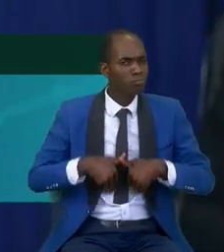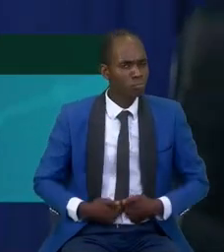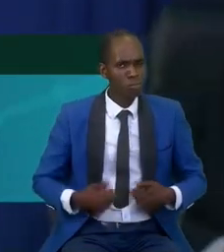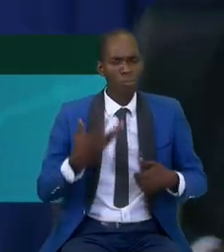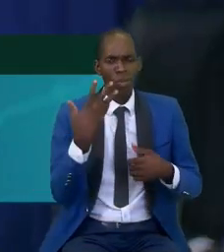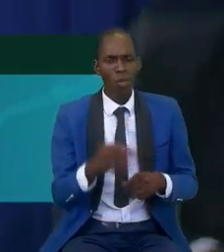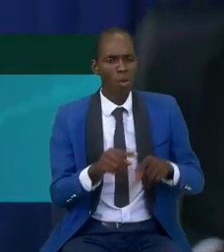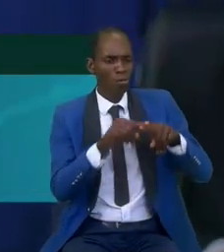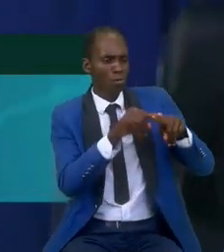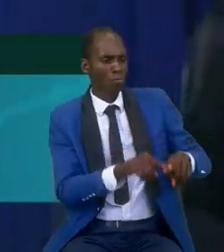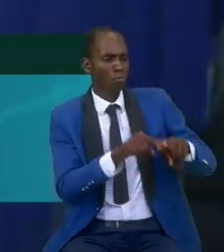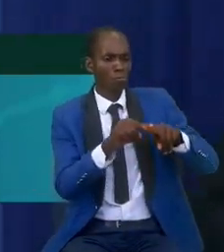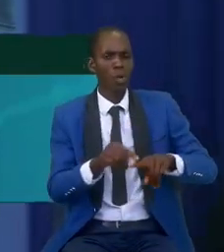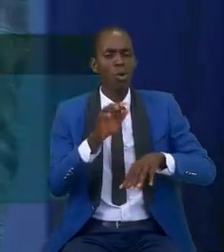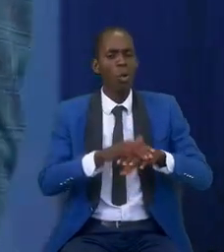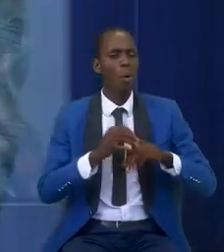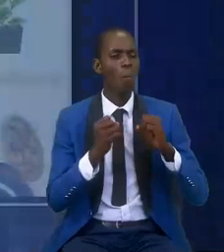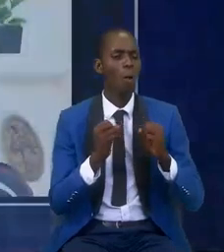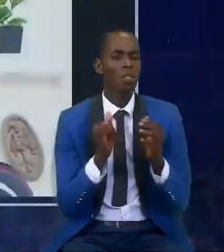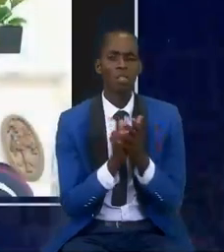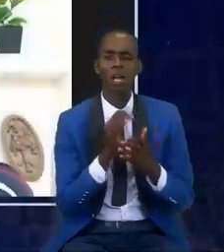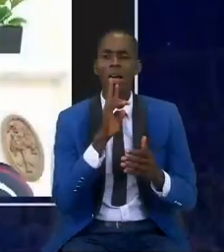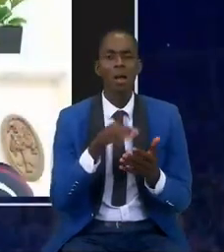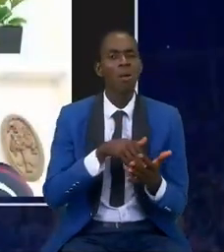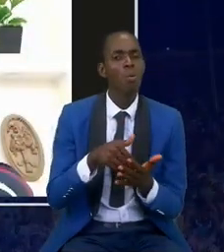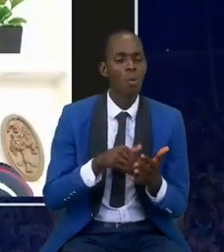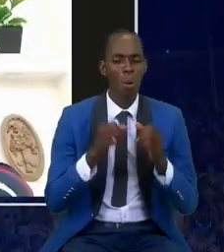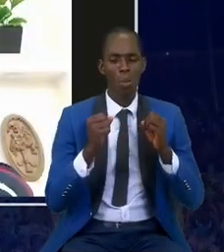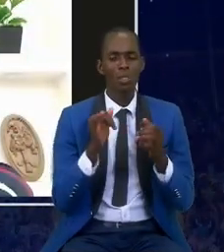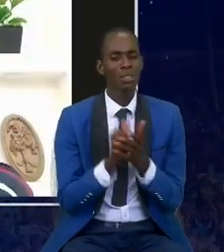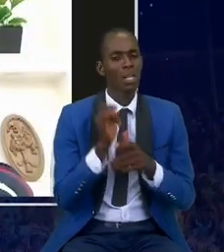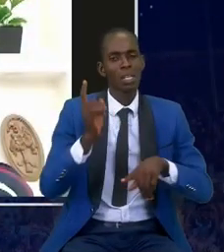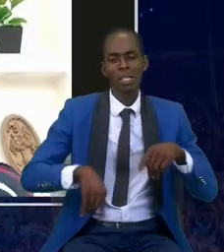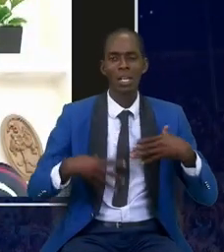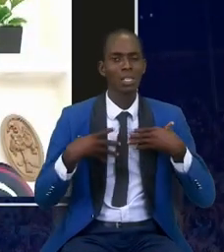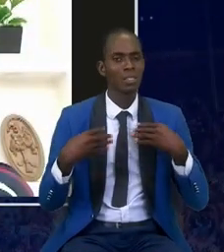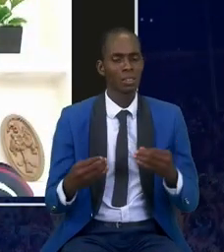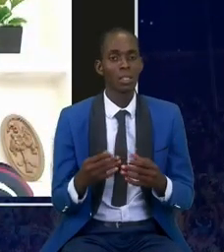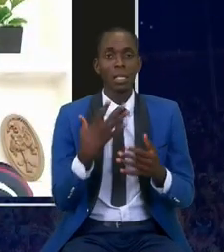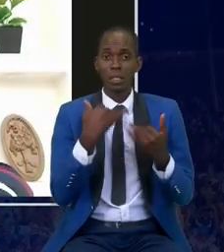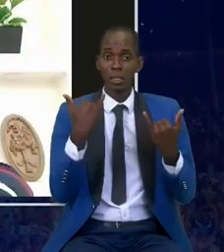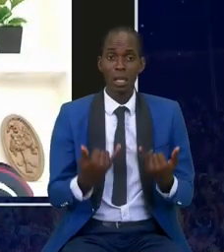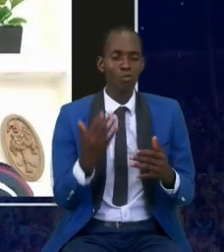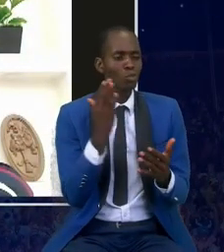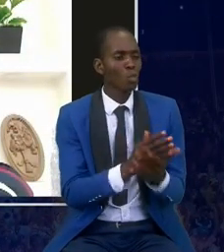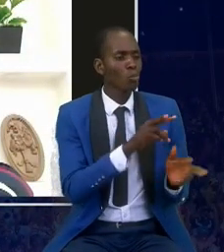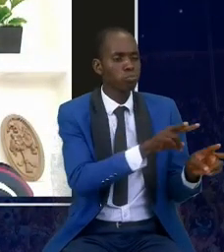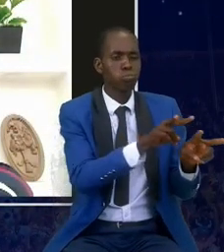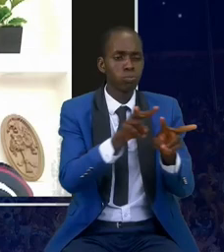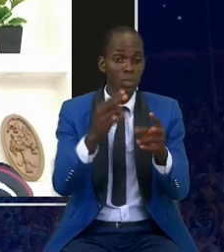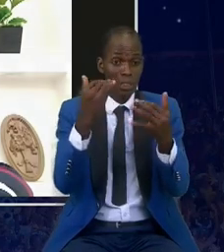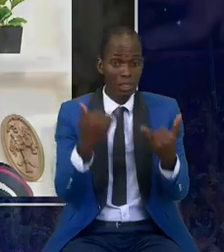that cannot heal and so he says look unto me I mean you Sage salvation has come I said